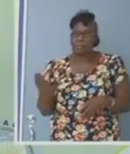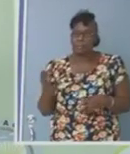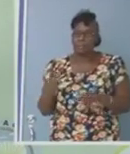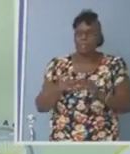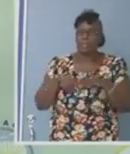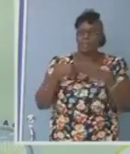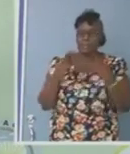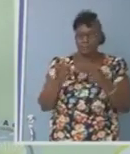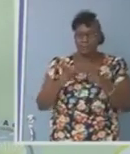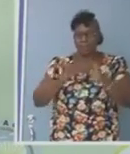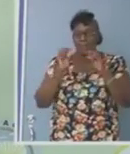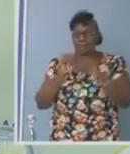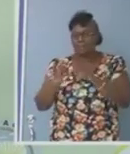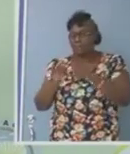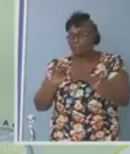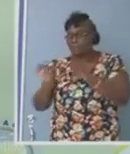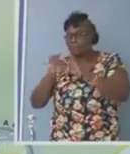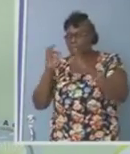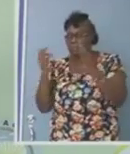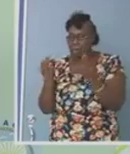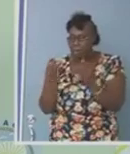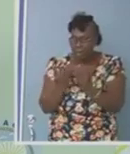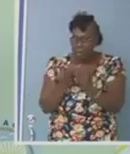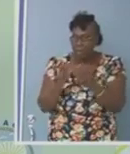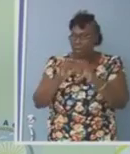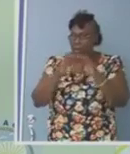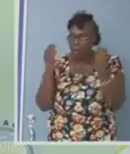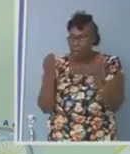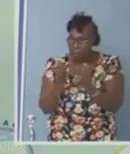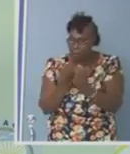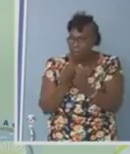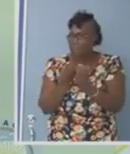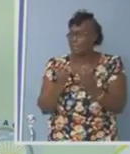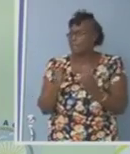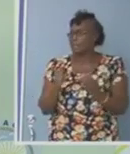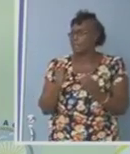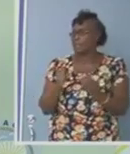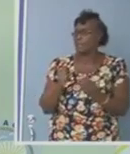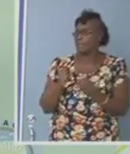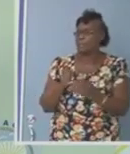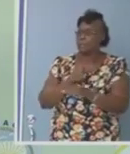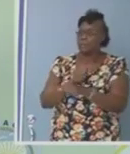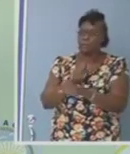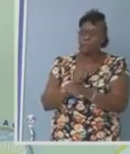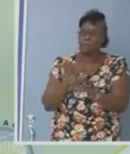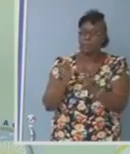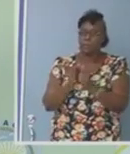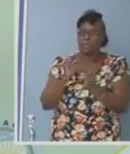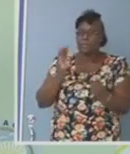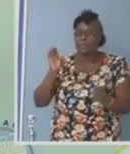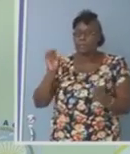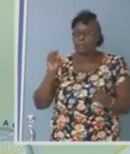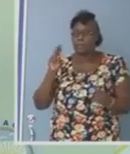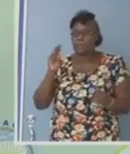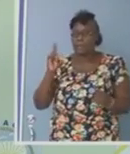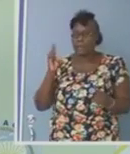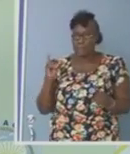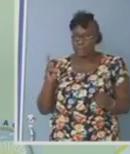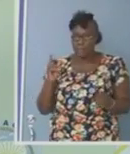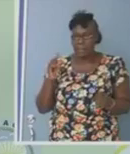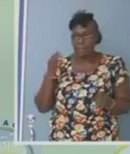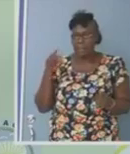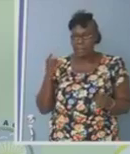to treat with and as a direct response to the COVID-19 pandemic. I